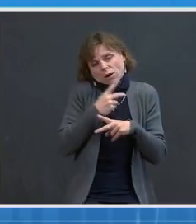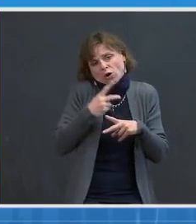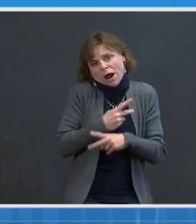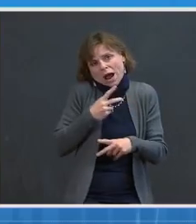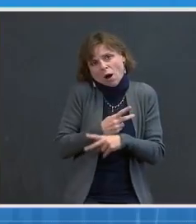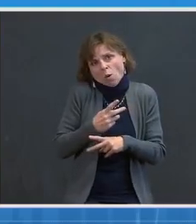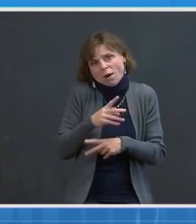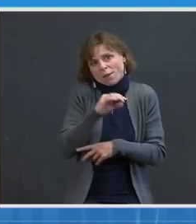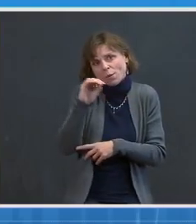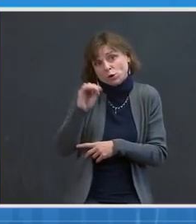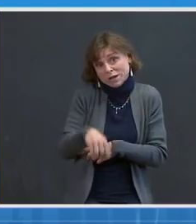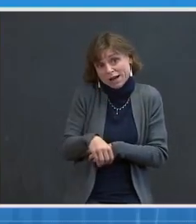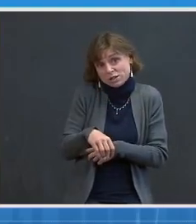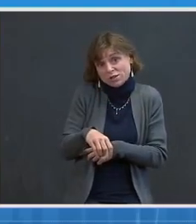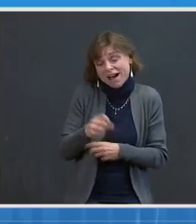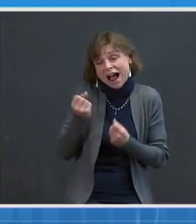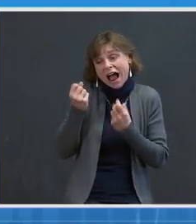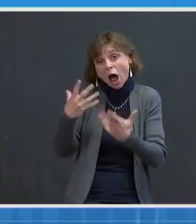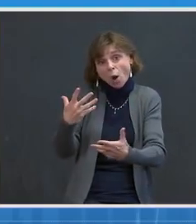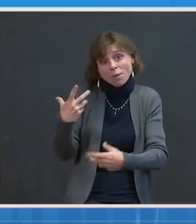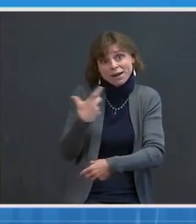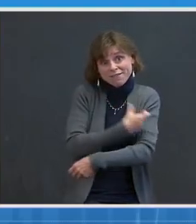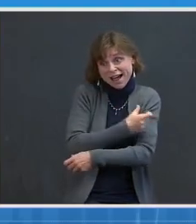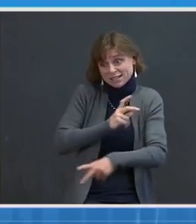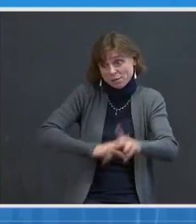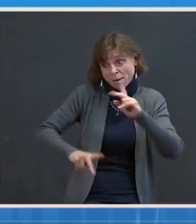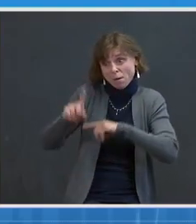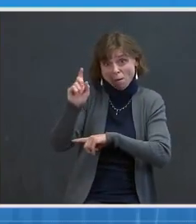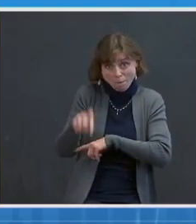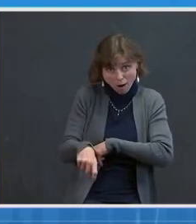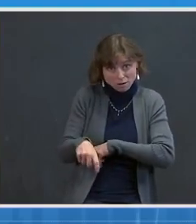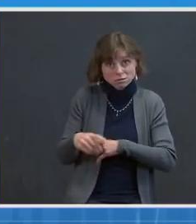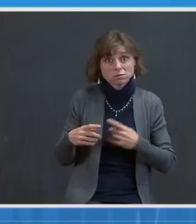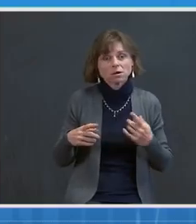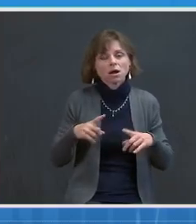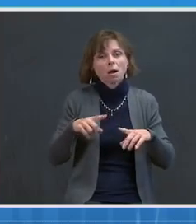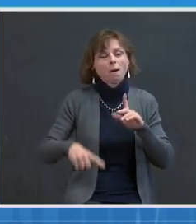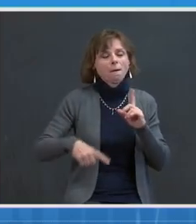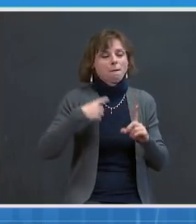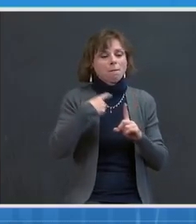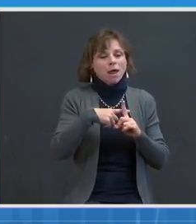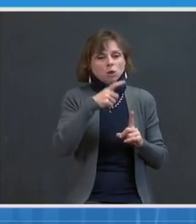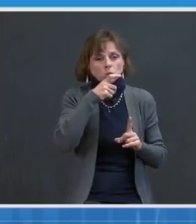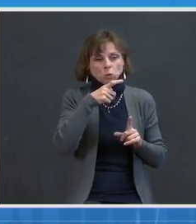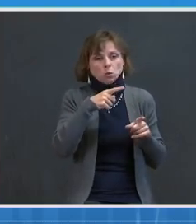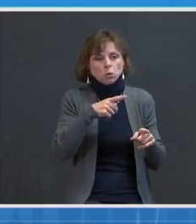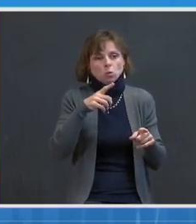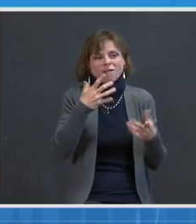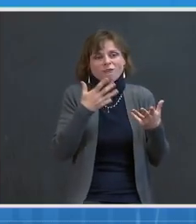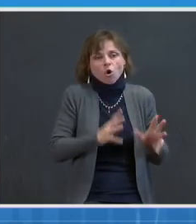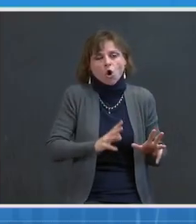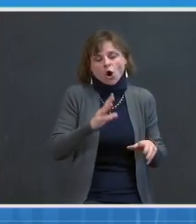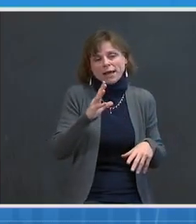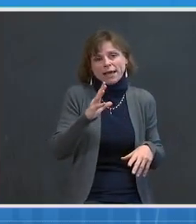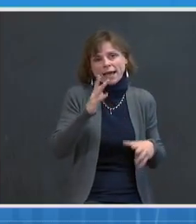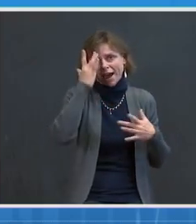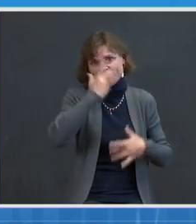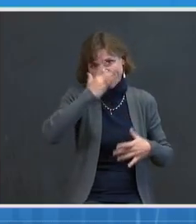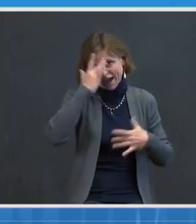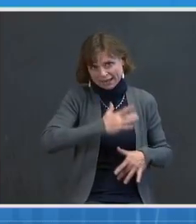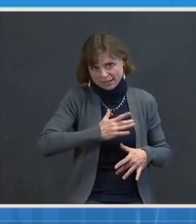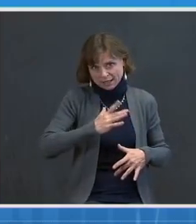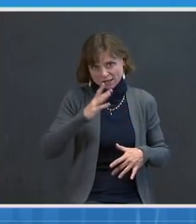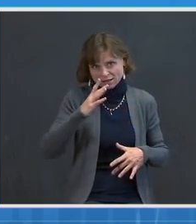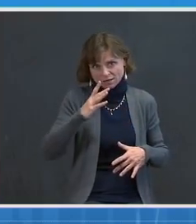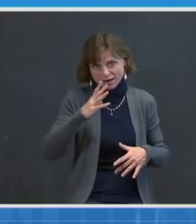be vaccinated plus those who have been infected and would assume to be protected for at least for a limited period